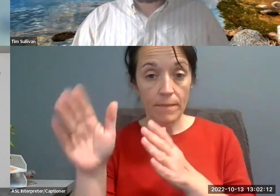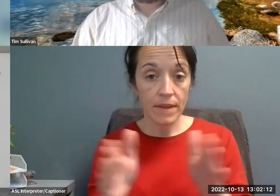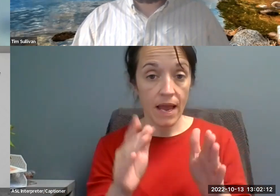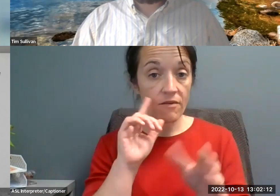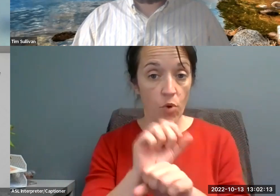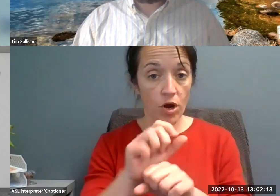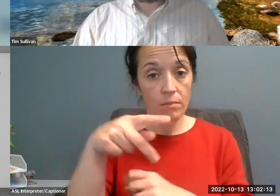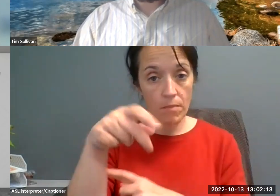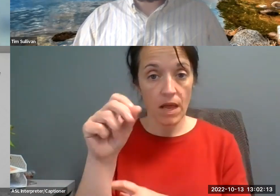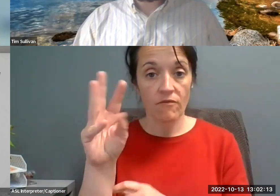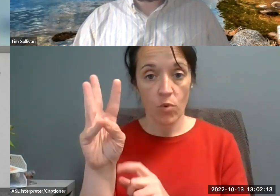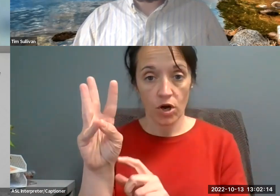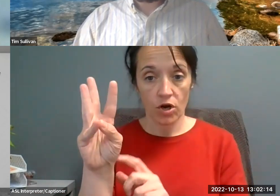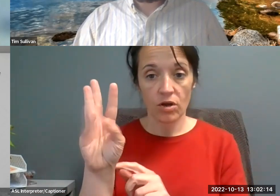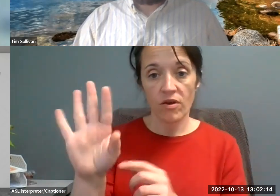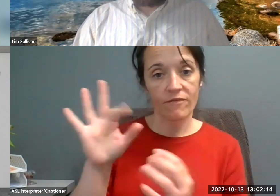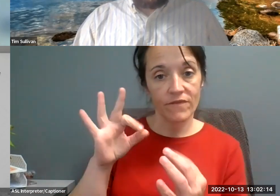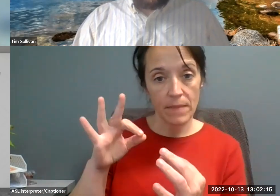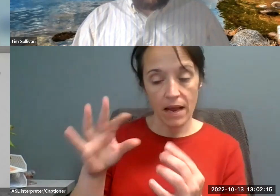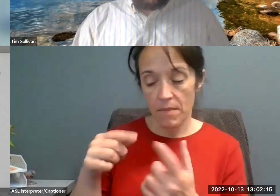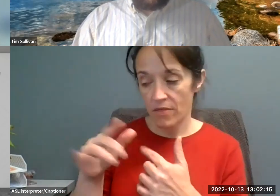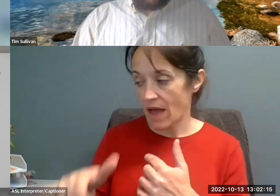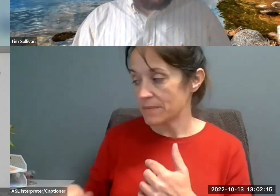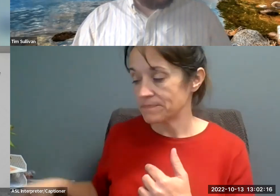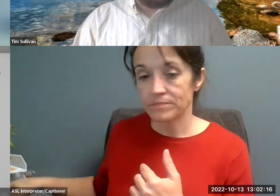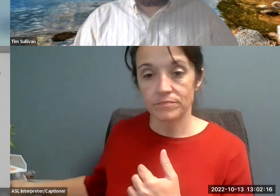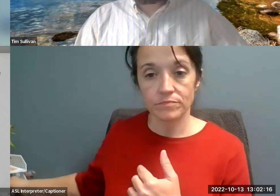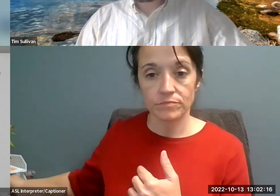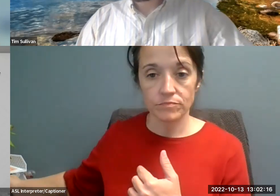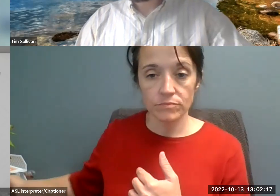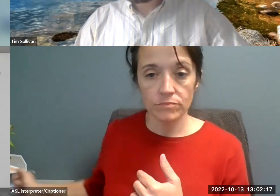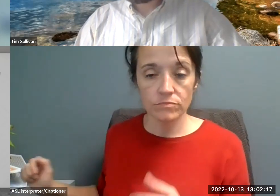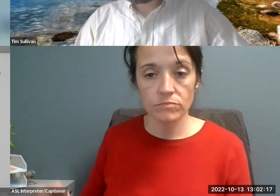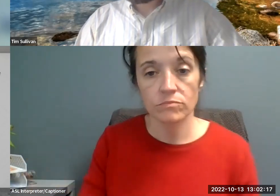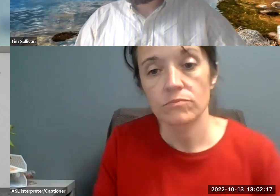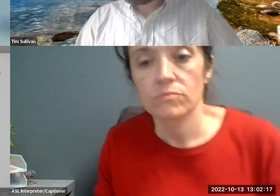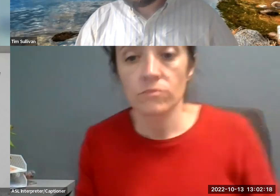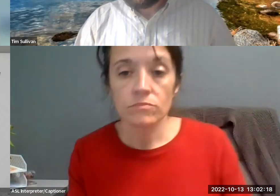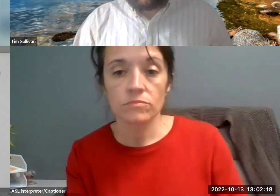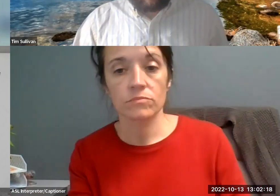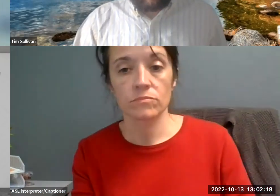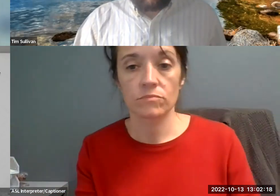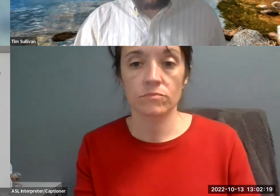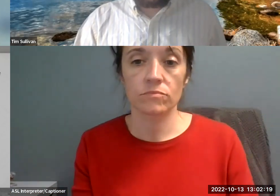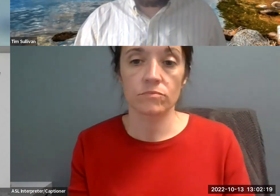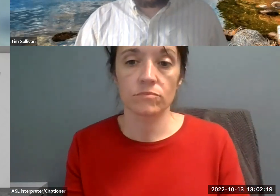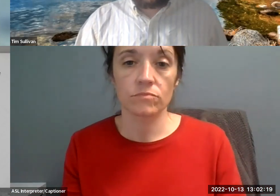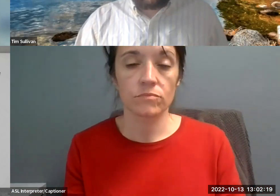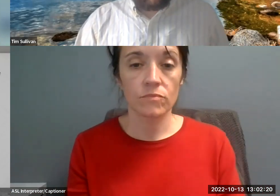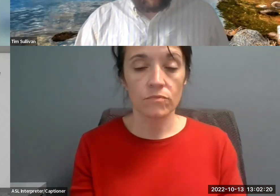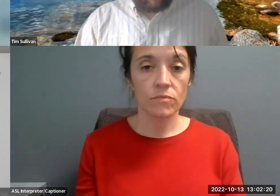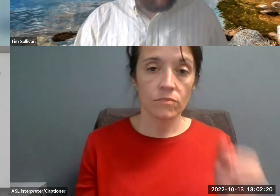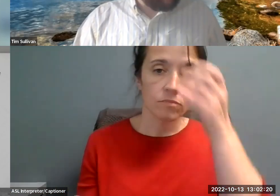work and their feedback. As you all know, this was a bit of a transition where we had half of the